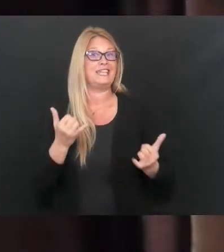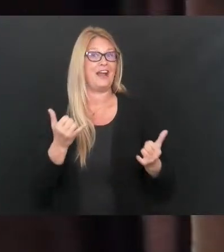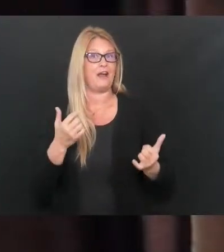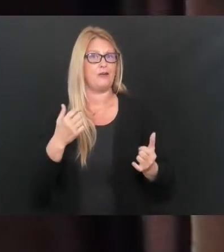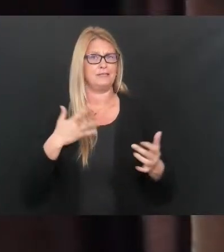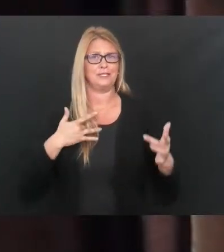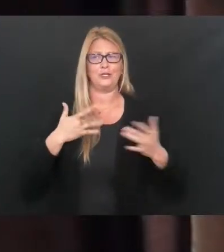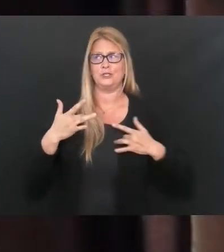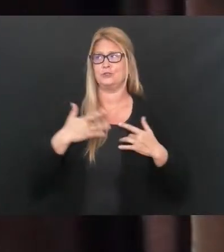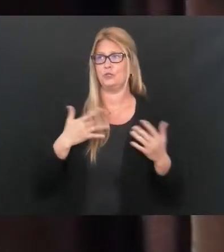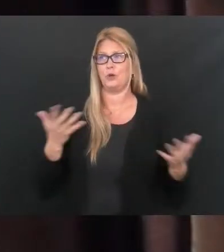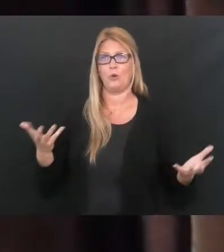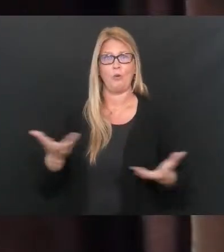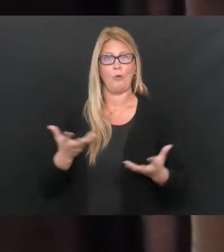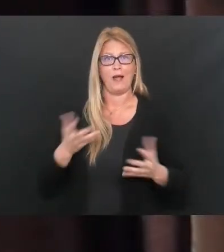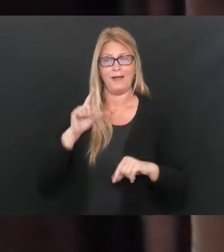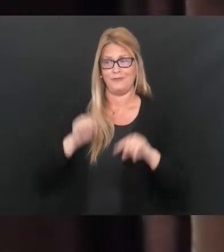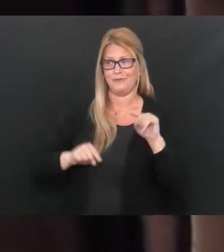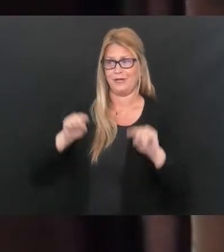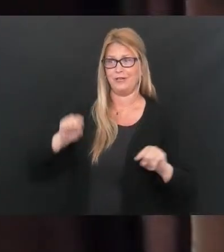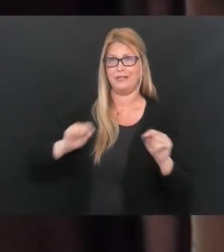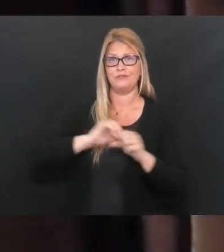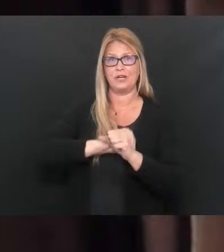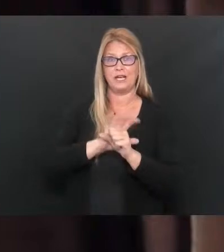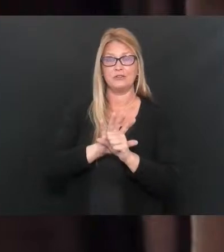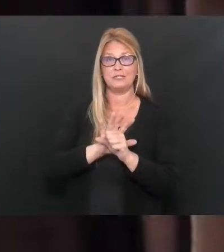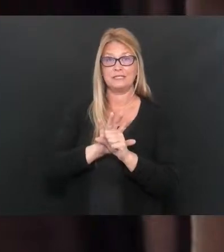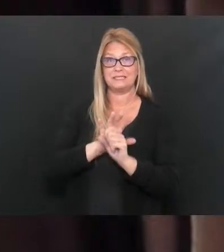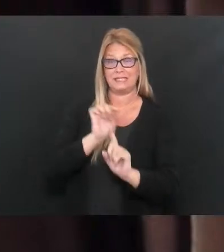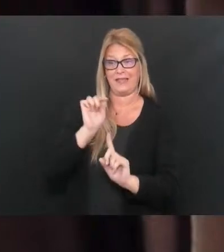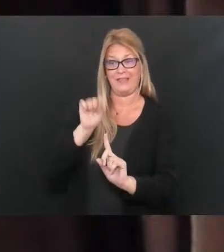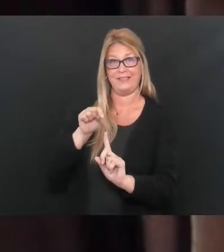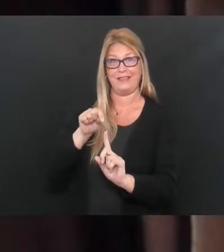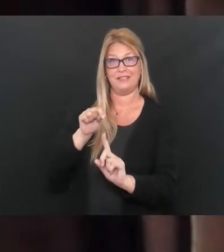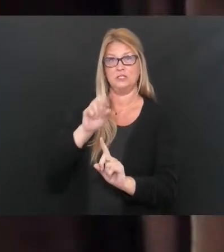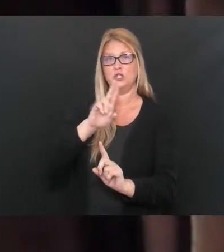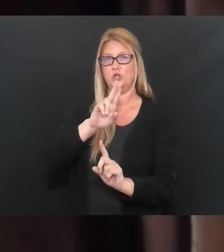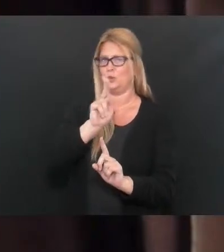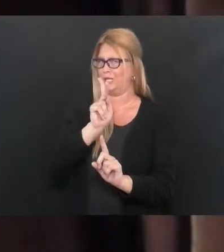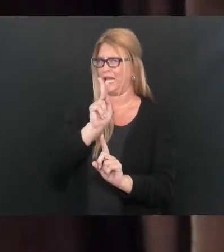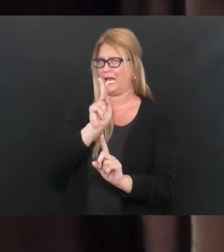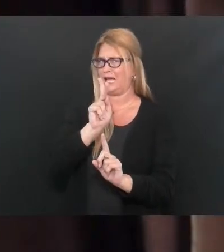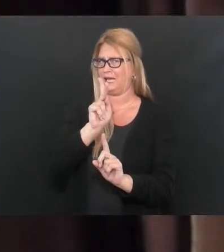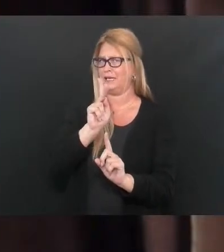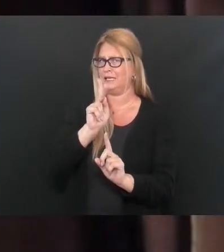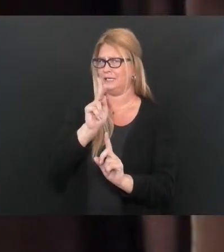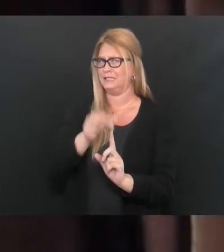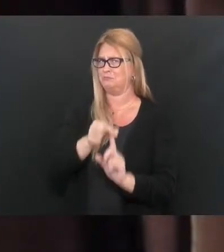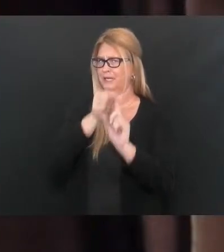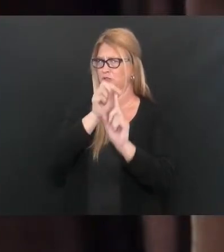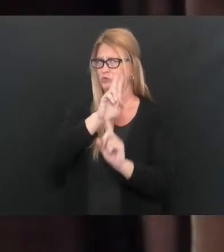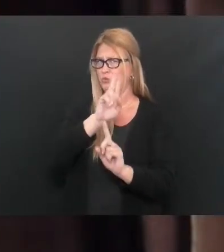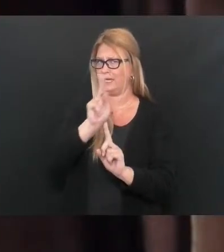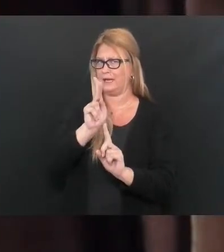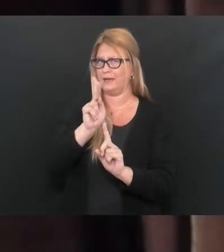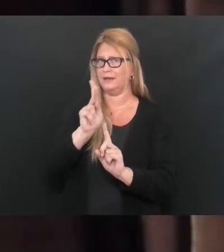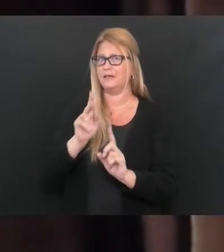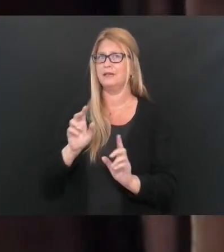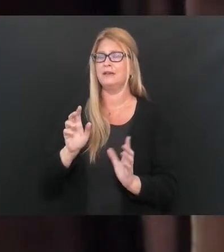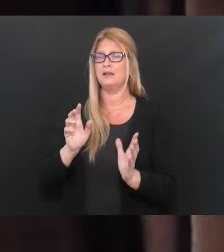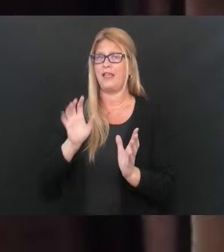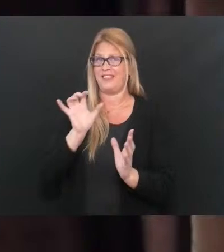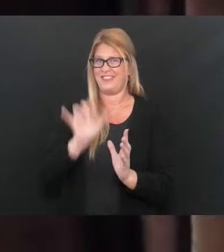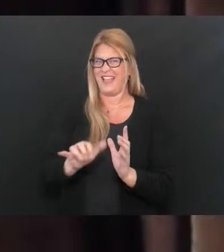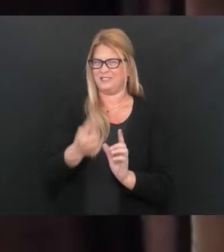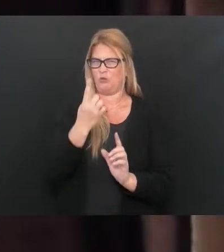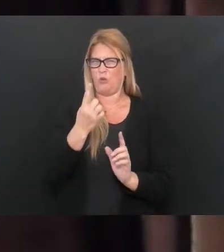we have about these variant viruses, and particularly the United Kingdom variant, which is the one that is the